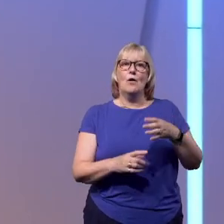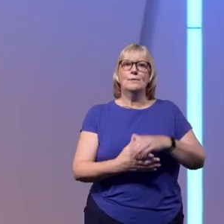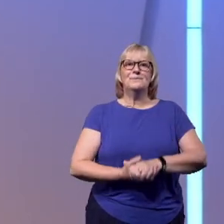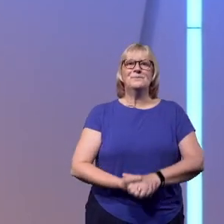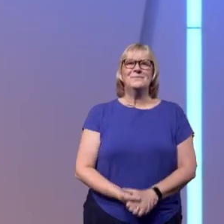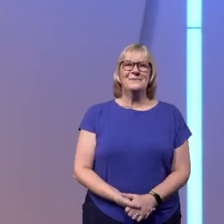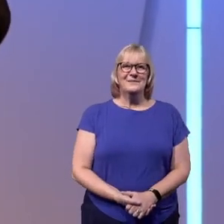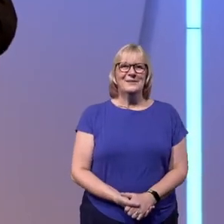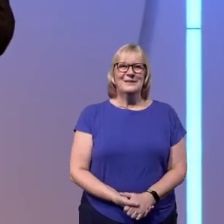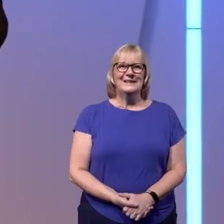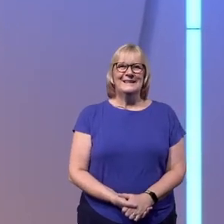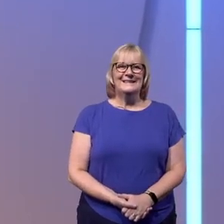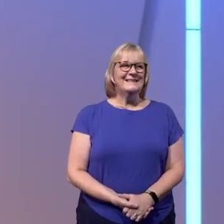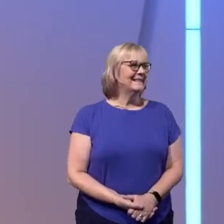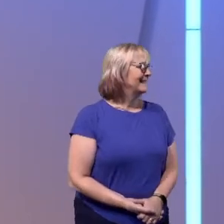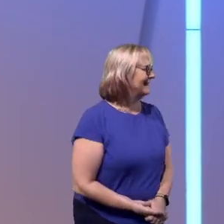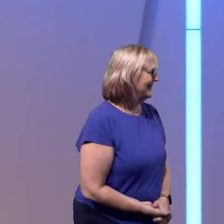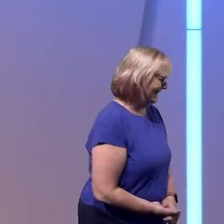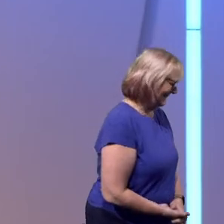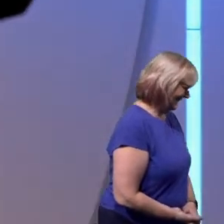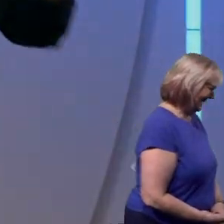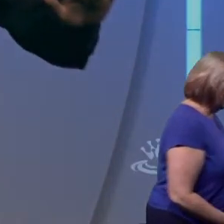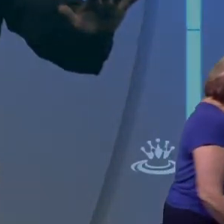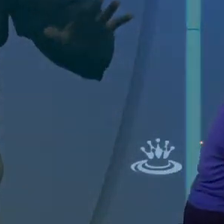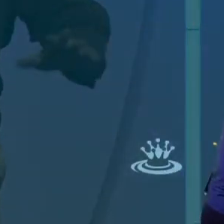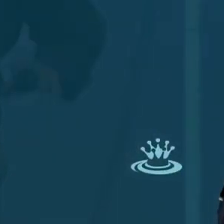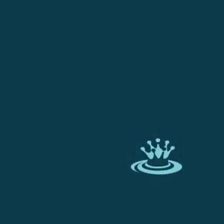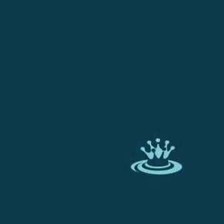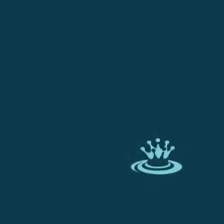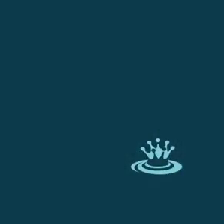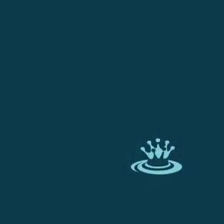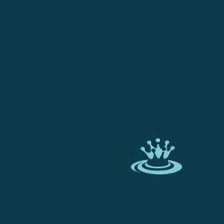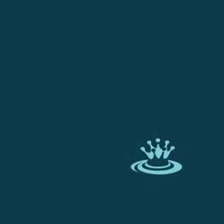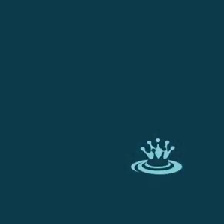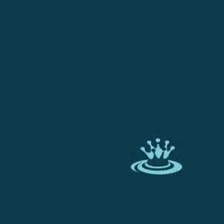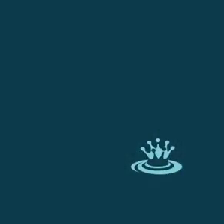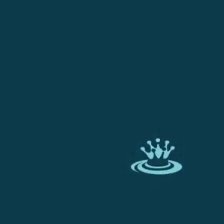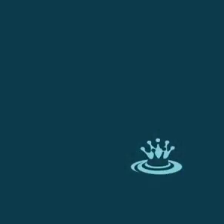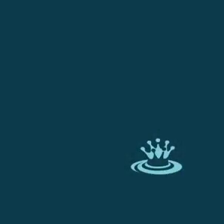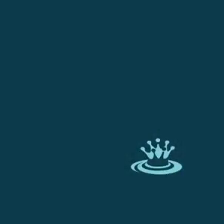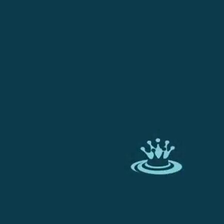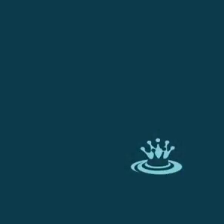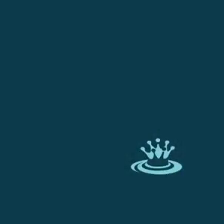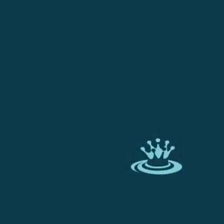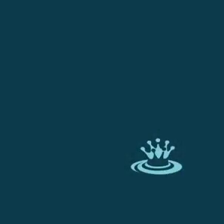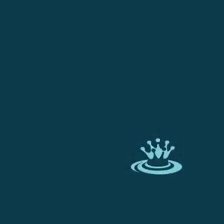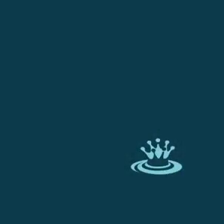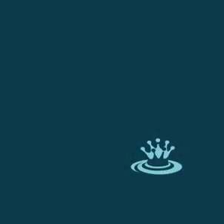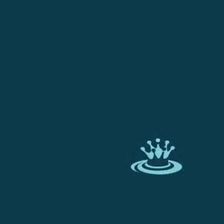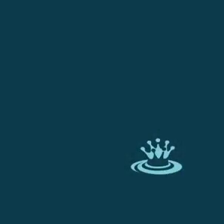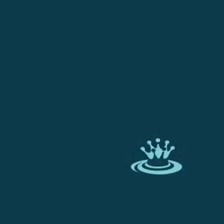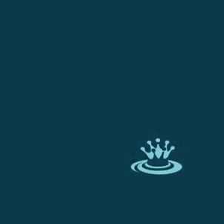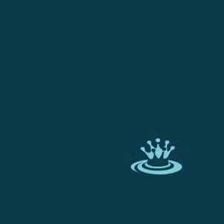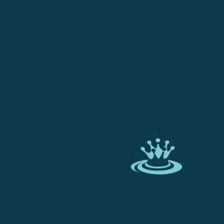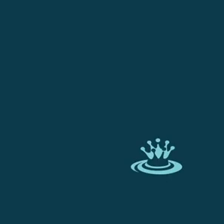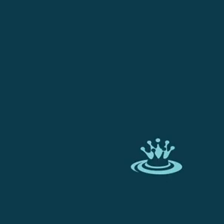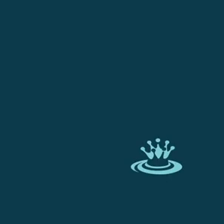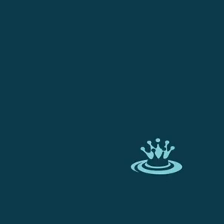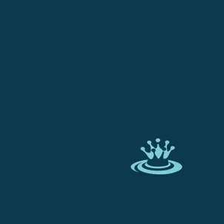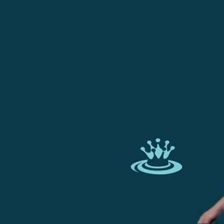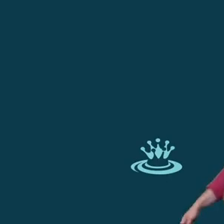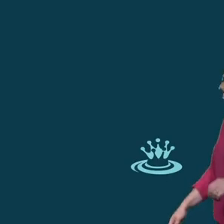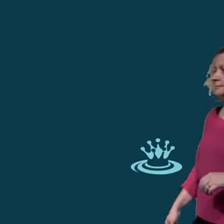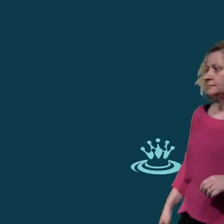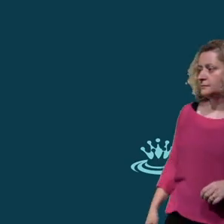and here's the two faces of Jesus. He's not just a man, he's God. And here's the next word to write down. The drama in